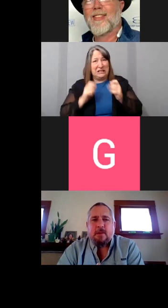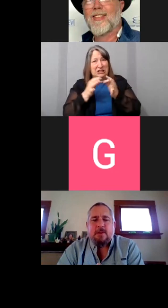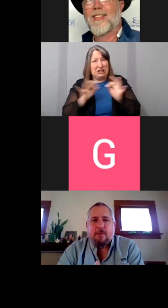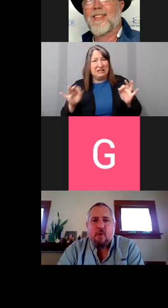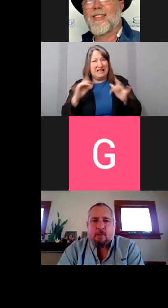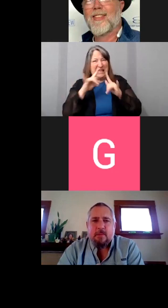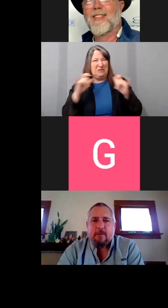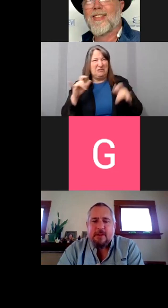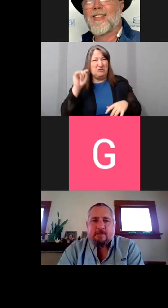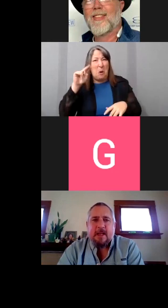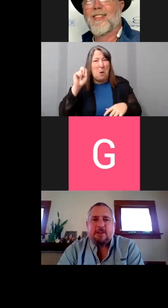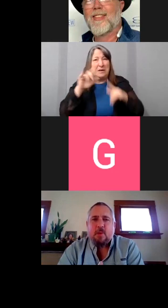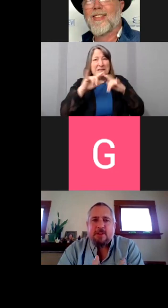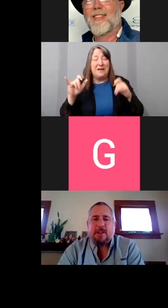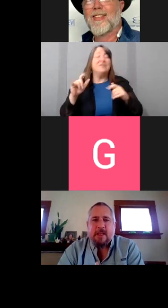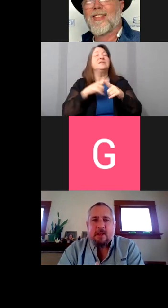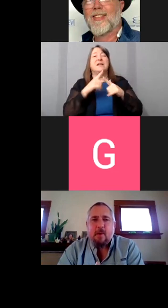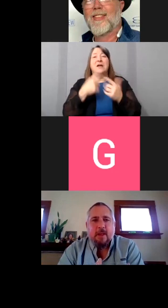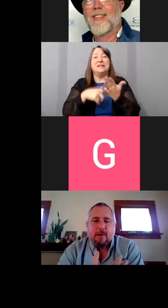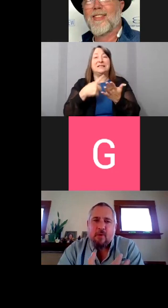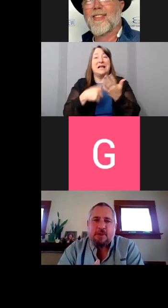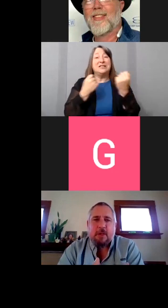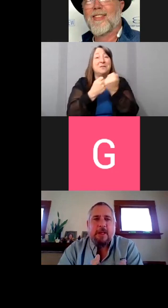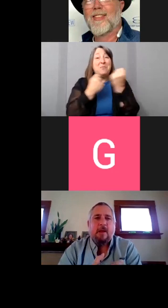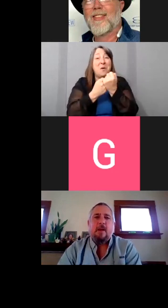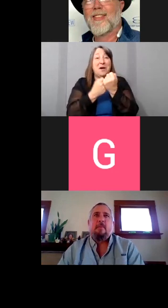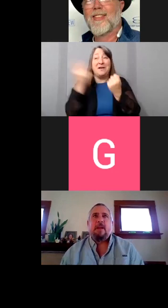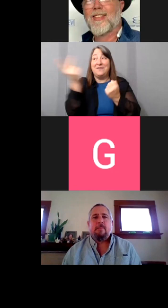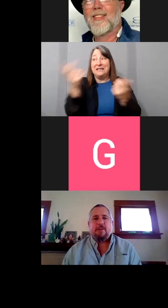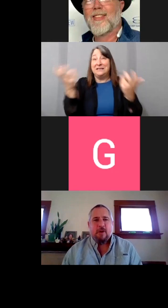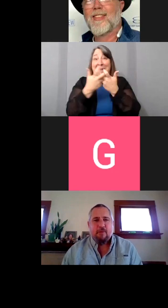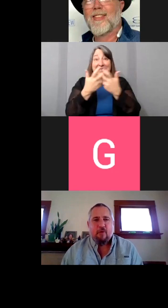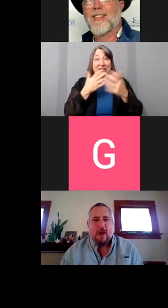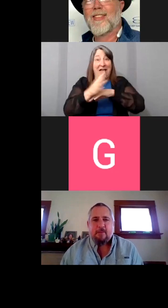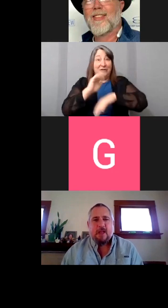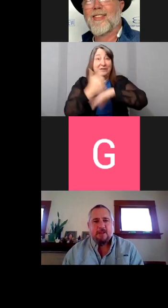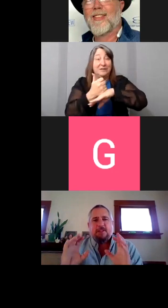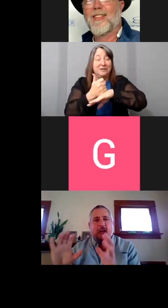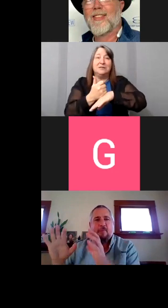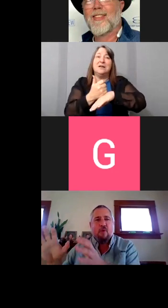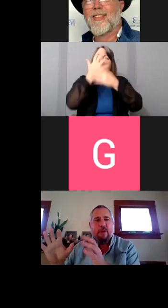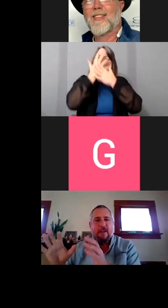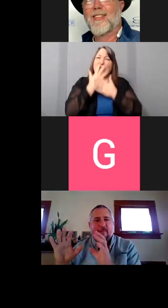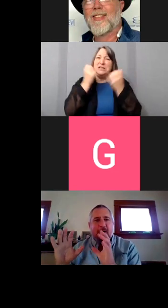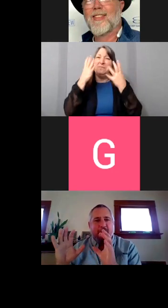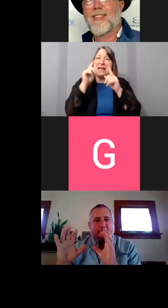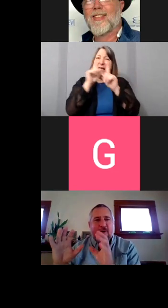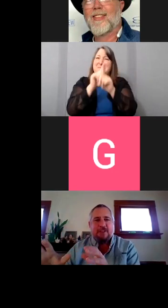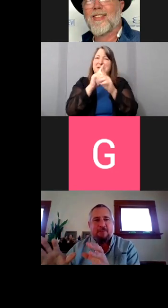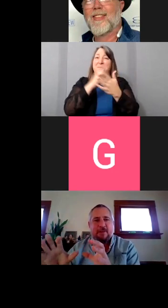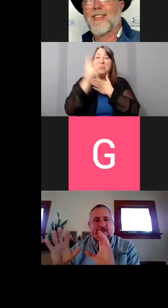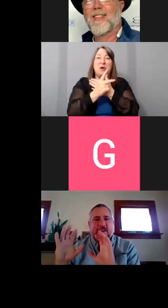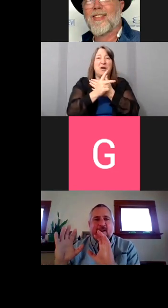this support of these matches once they get going. And unfortunately, many mentoring programs kind of stop worrying about